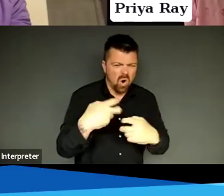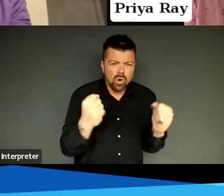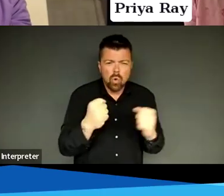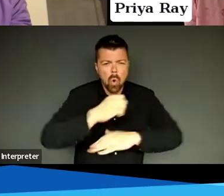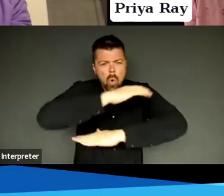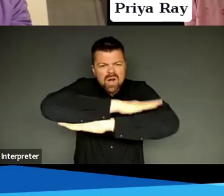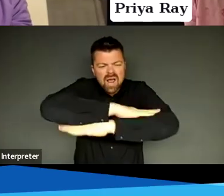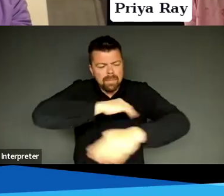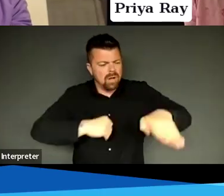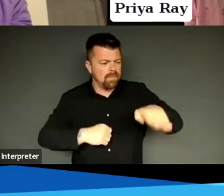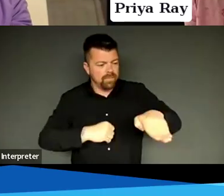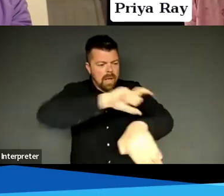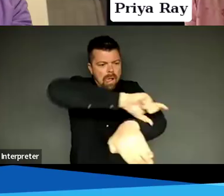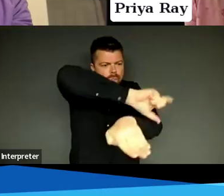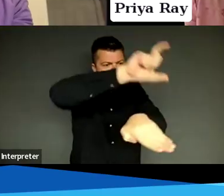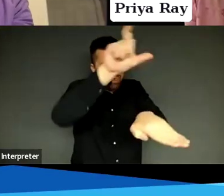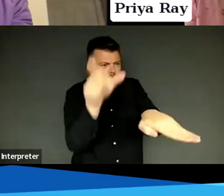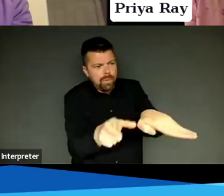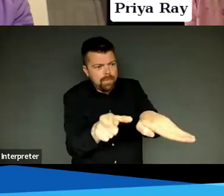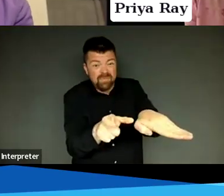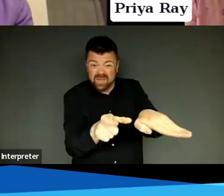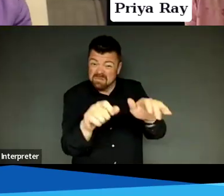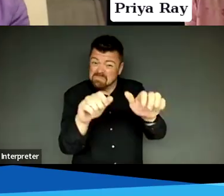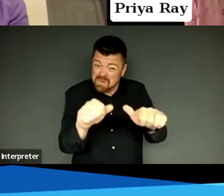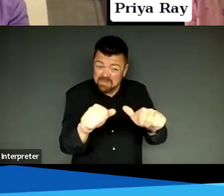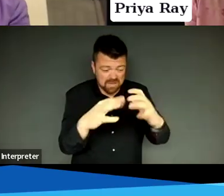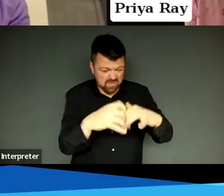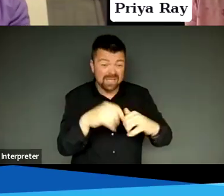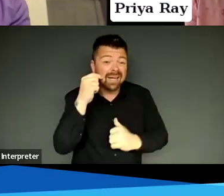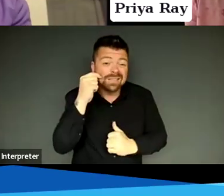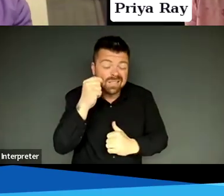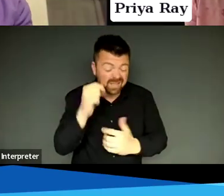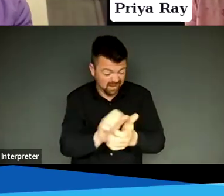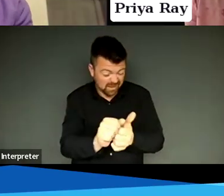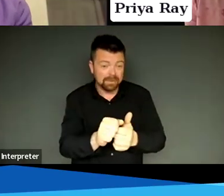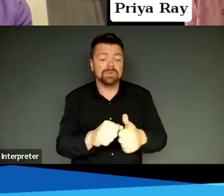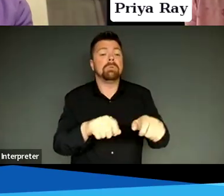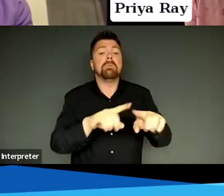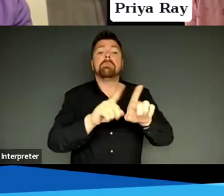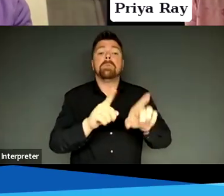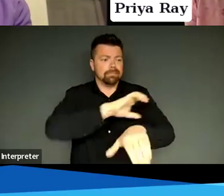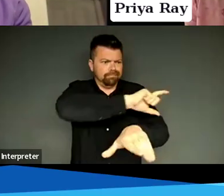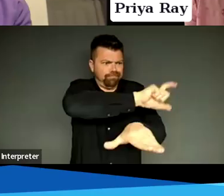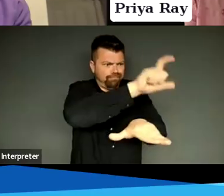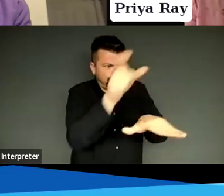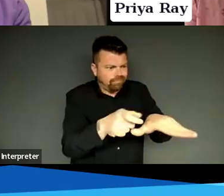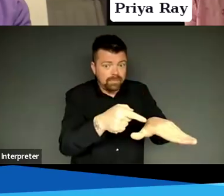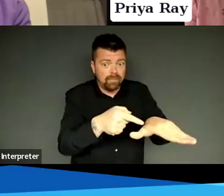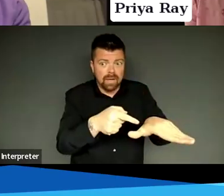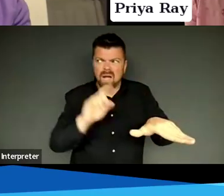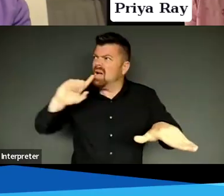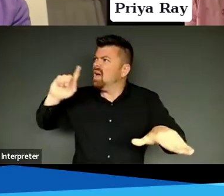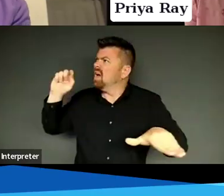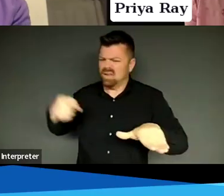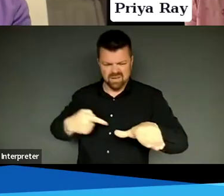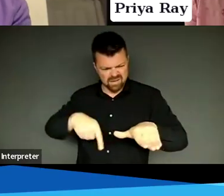can be, breaking your skin down. And, it's just they don't have the answer for it. They don't know, they don't